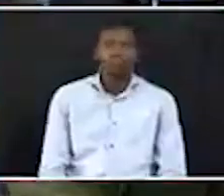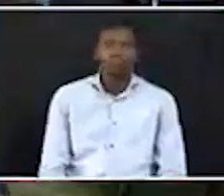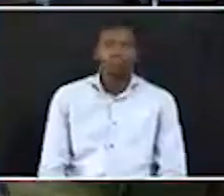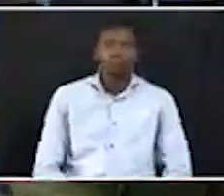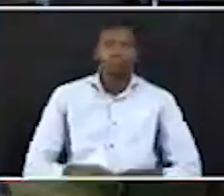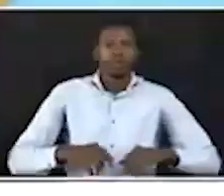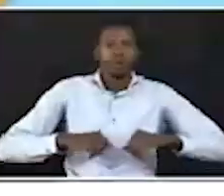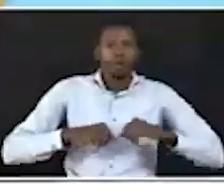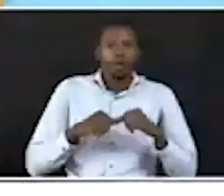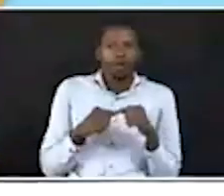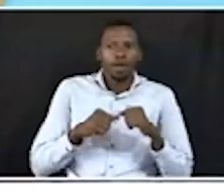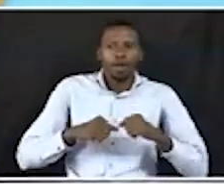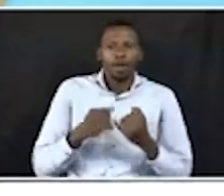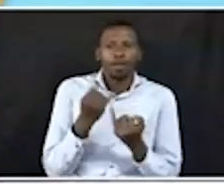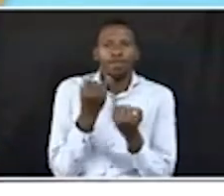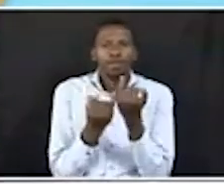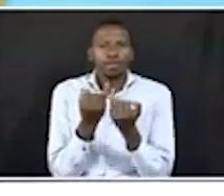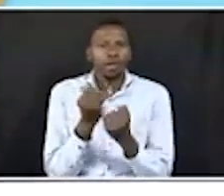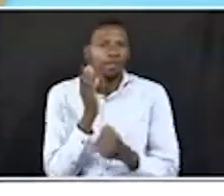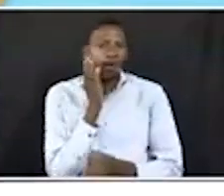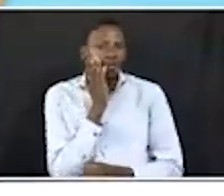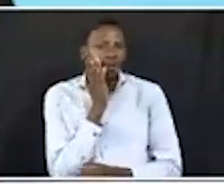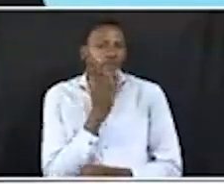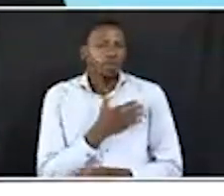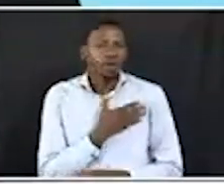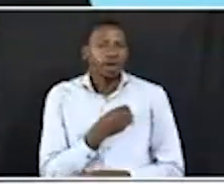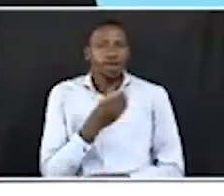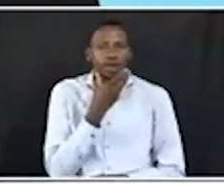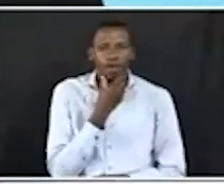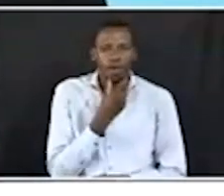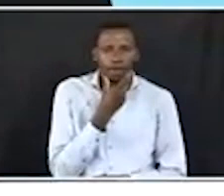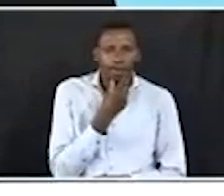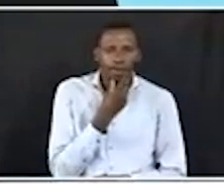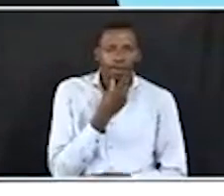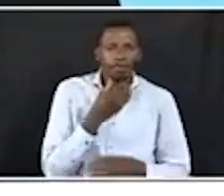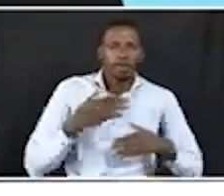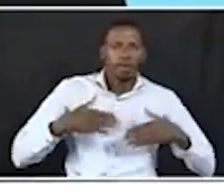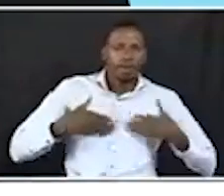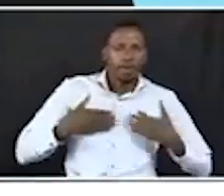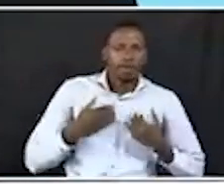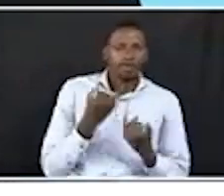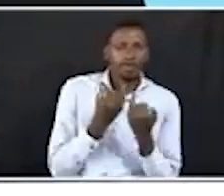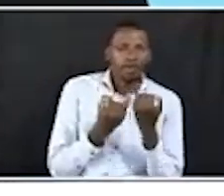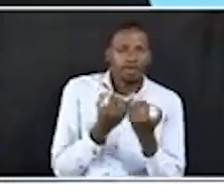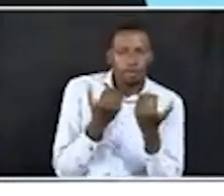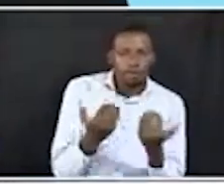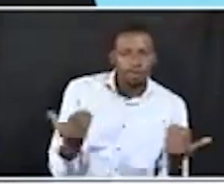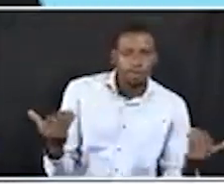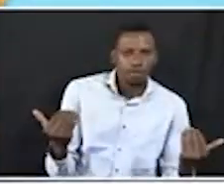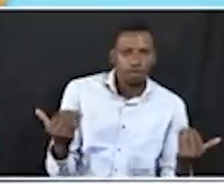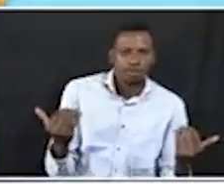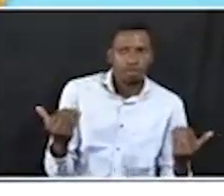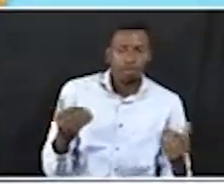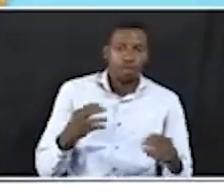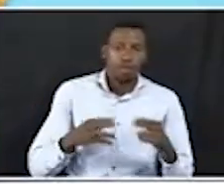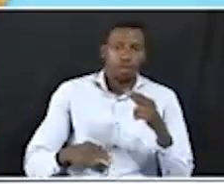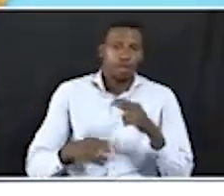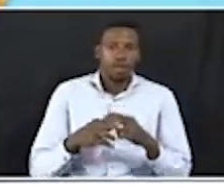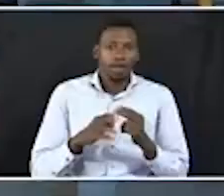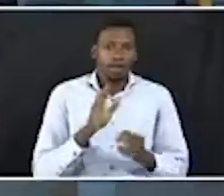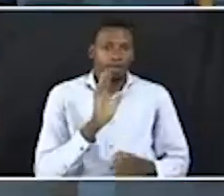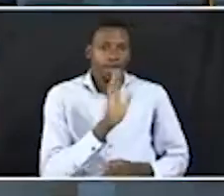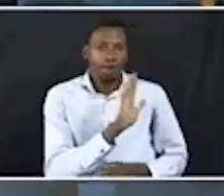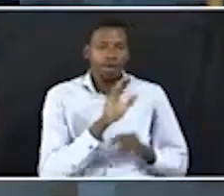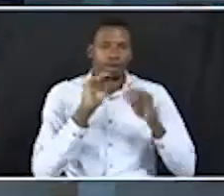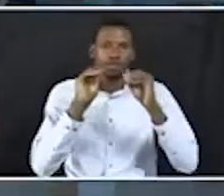Happy Sabbath, mommies and daddies. Happy Sabbath, children. My name is Teacher